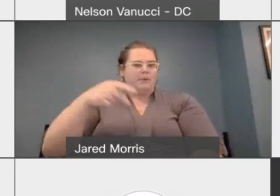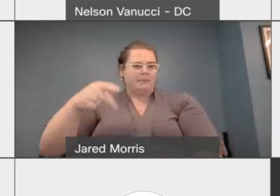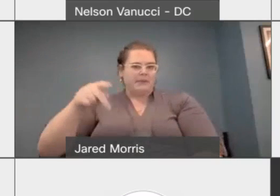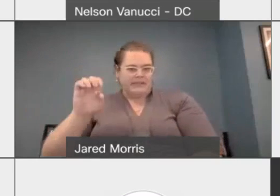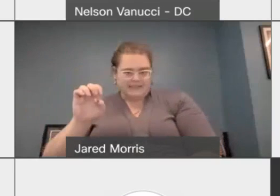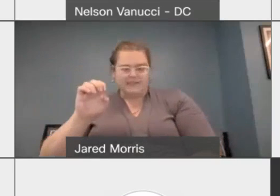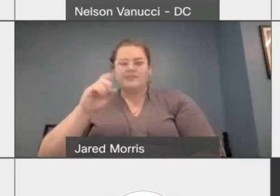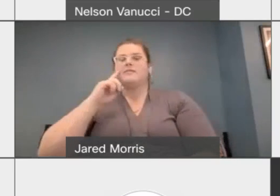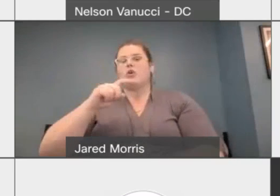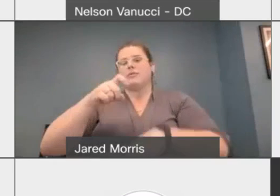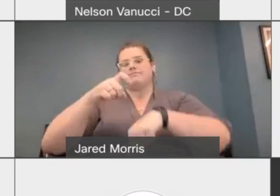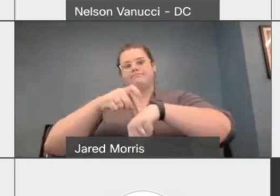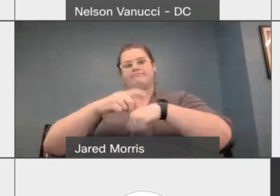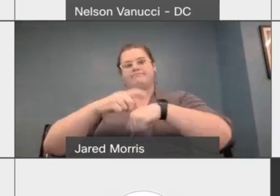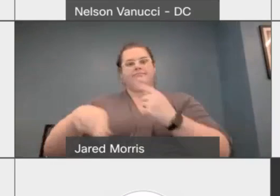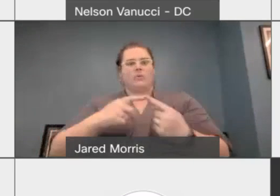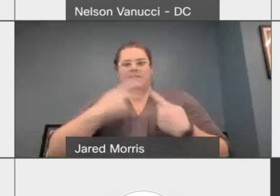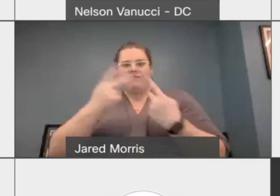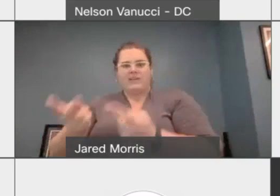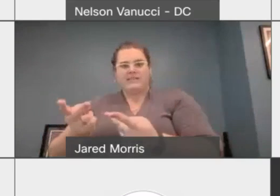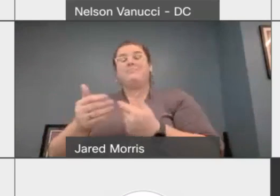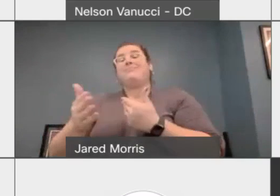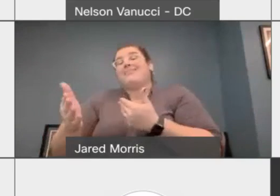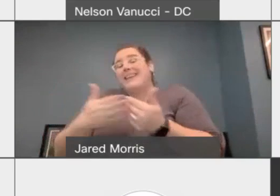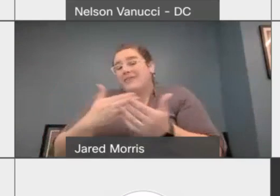for visitation, even though face shields have been,